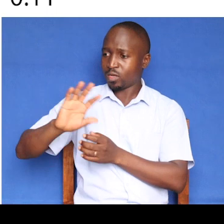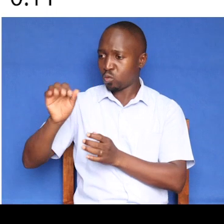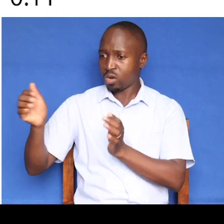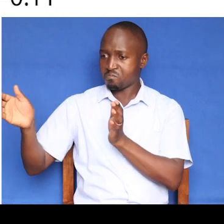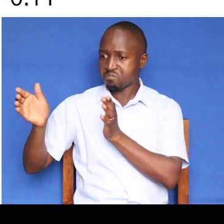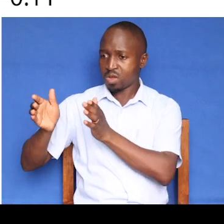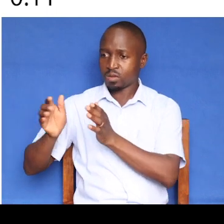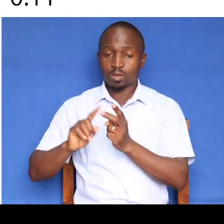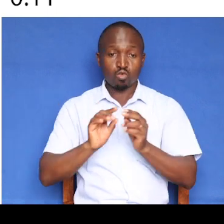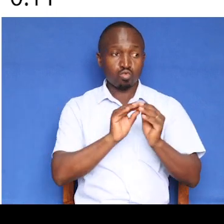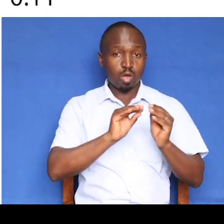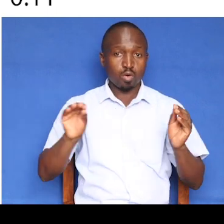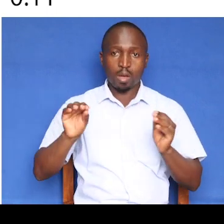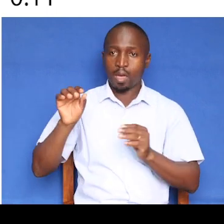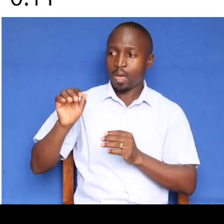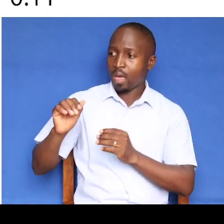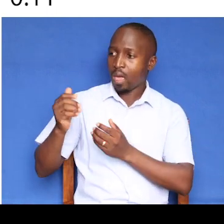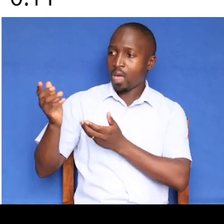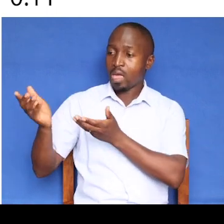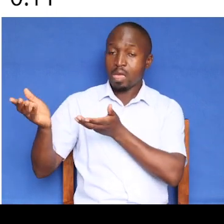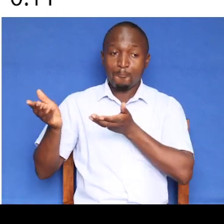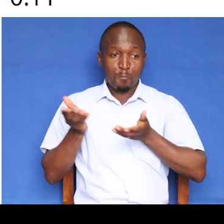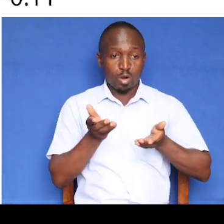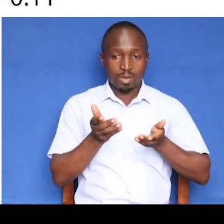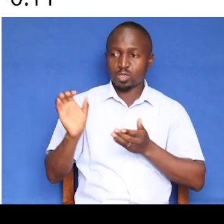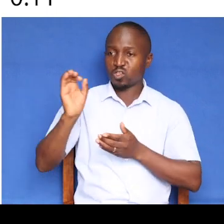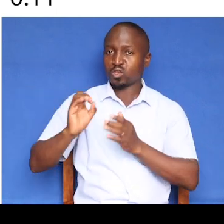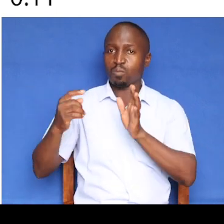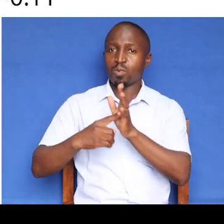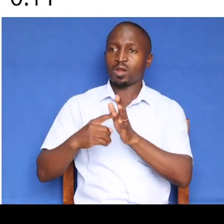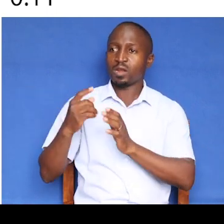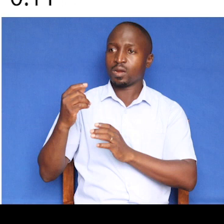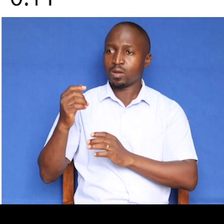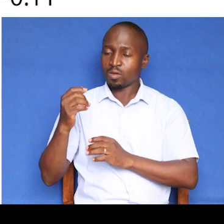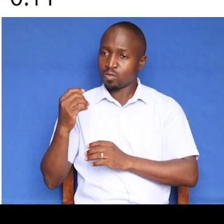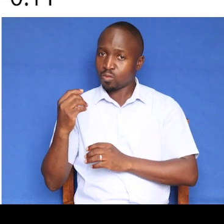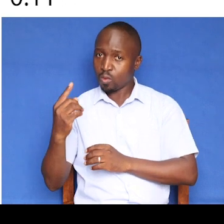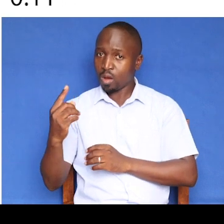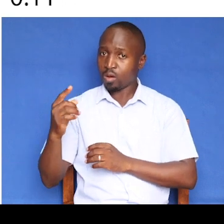0.05y minus input, which is 0.1y.